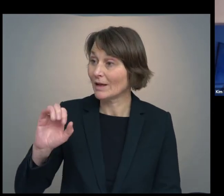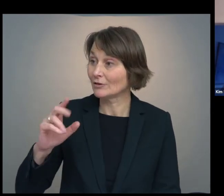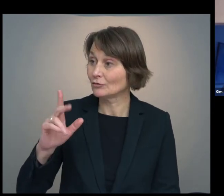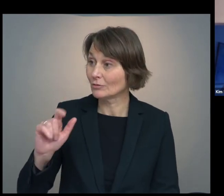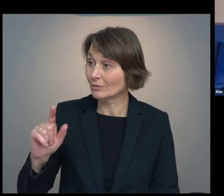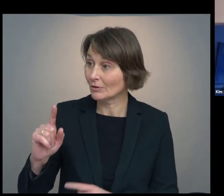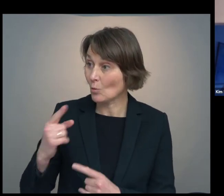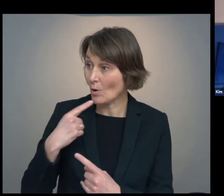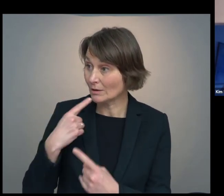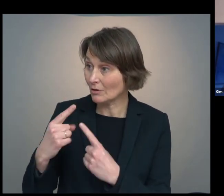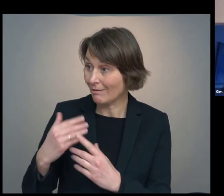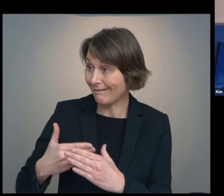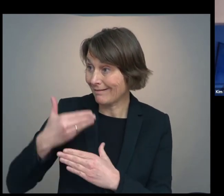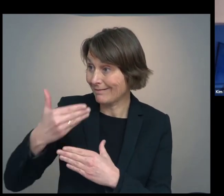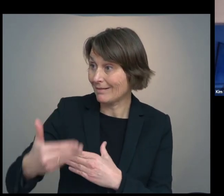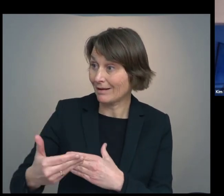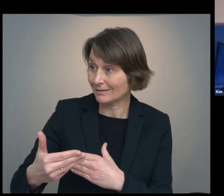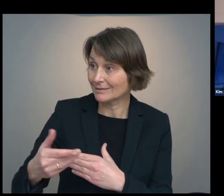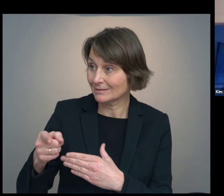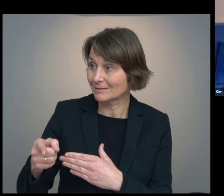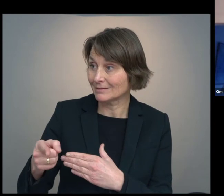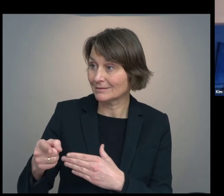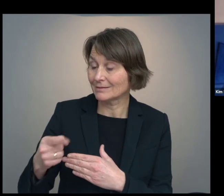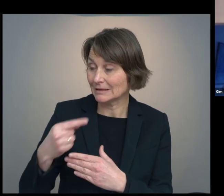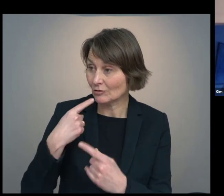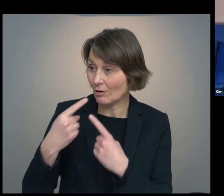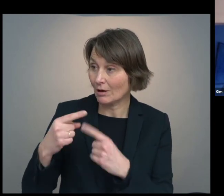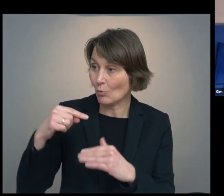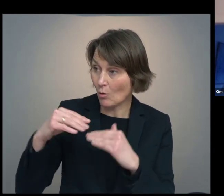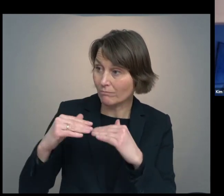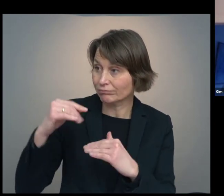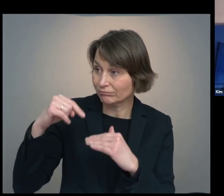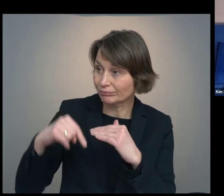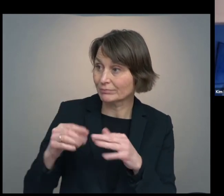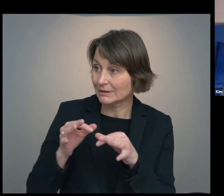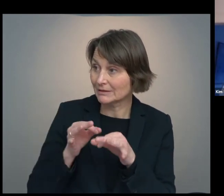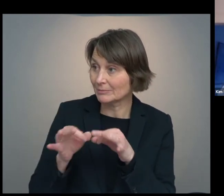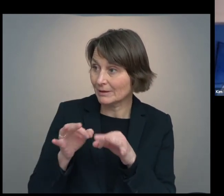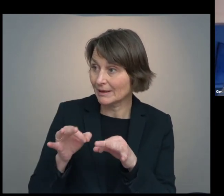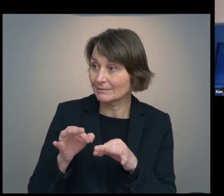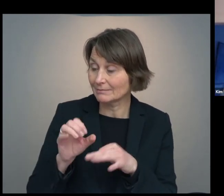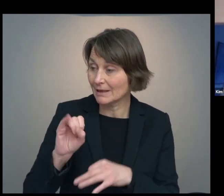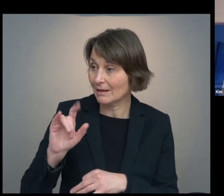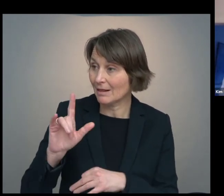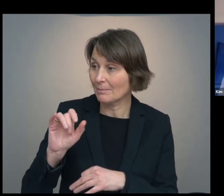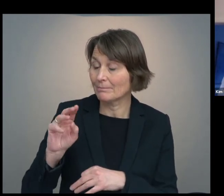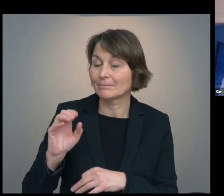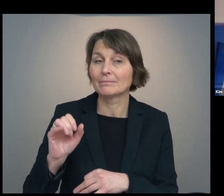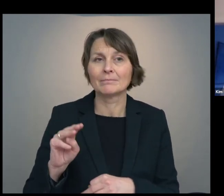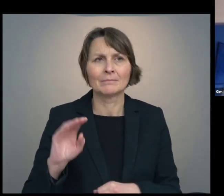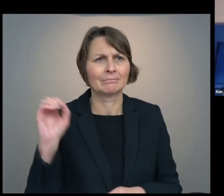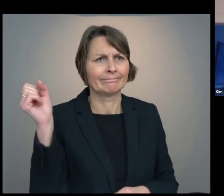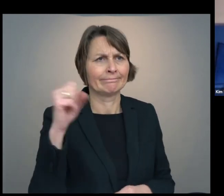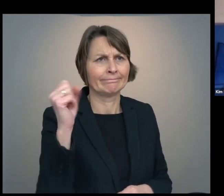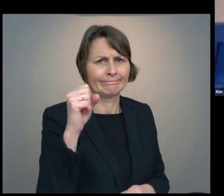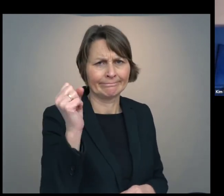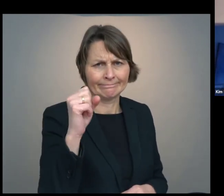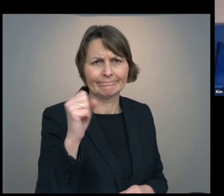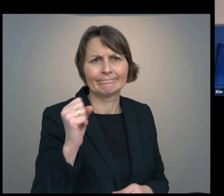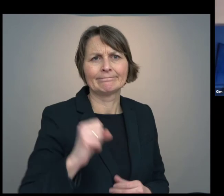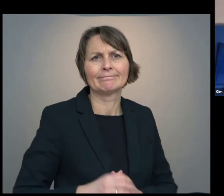Ilham, sorry, do you want to talk about the next Umbraco Community Hours and how to submit questions for